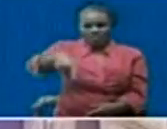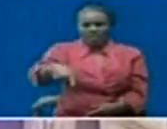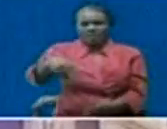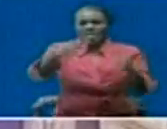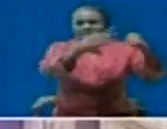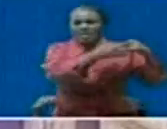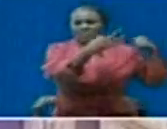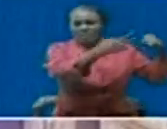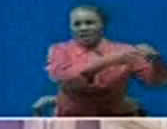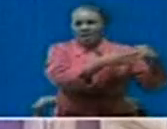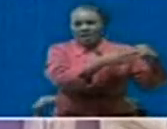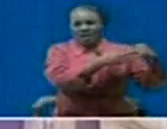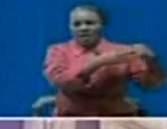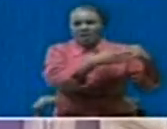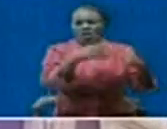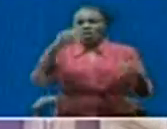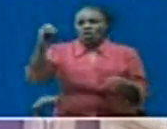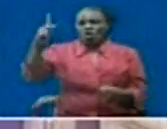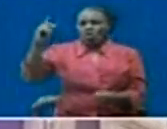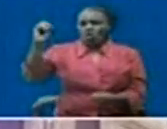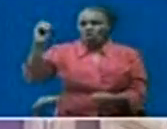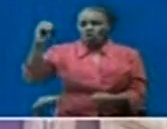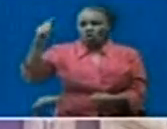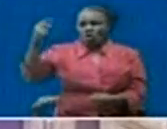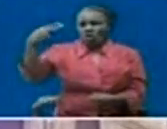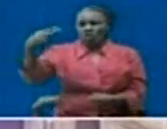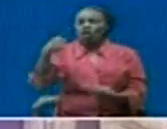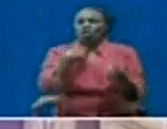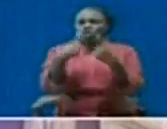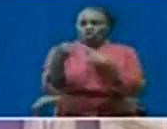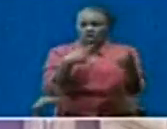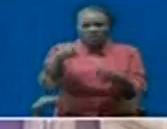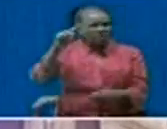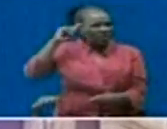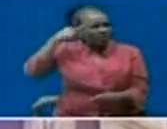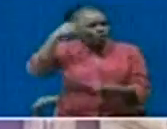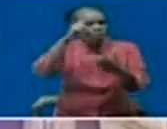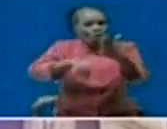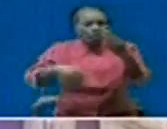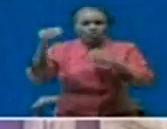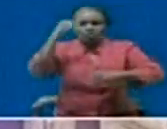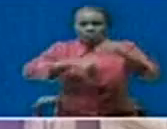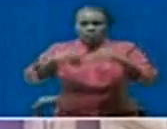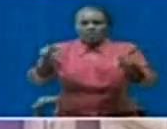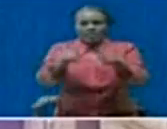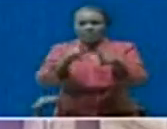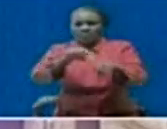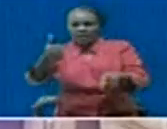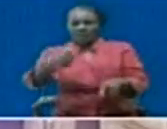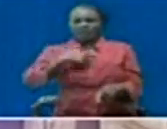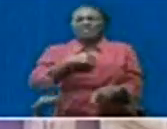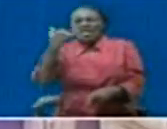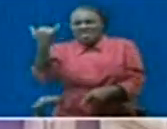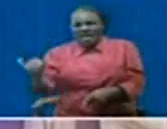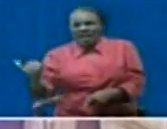Kibra, Kenneth Okoth. He's going to talk about his thoughts on the referendum. And on my extreme right, a young man